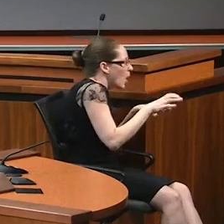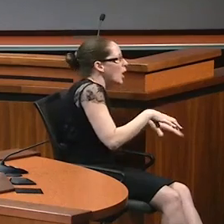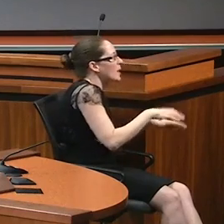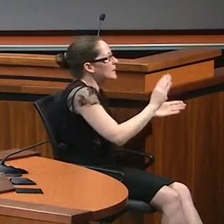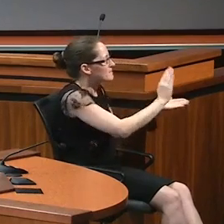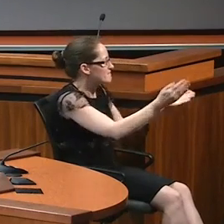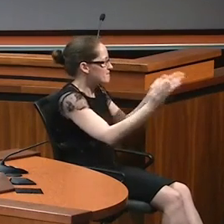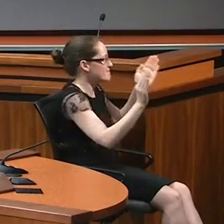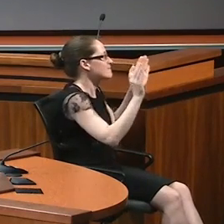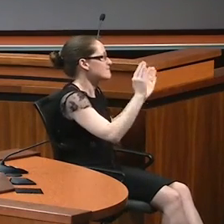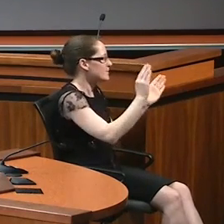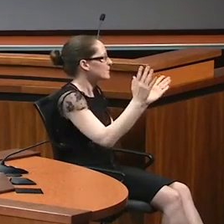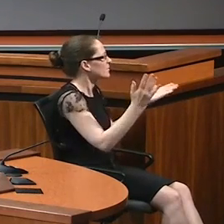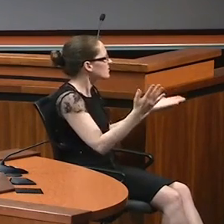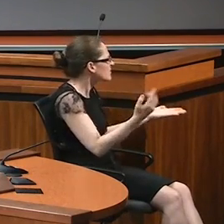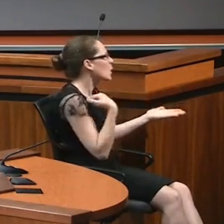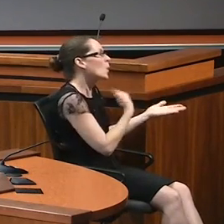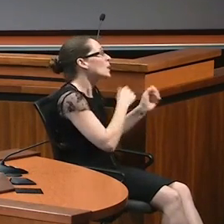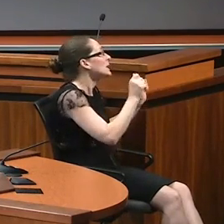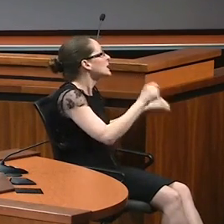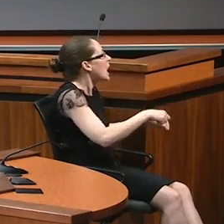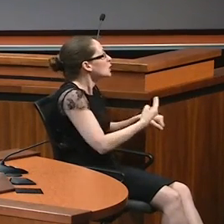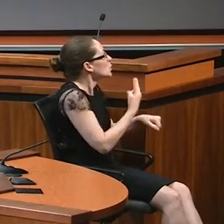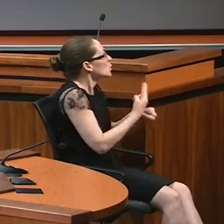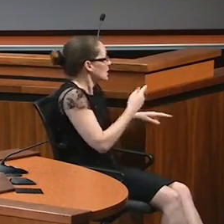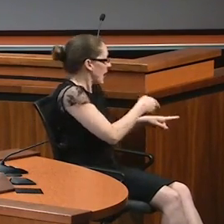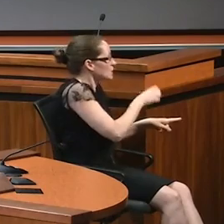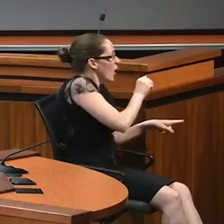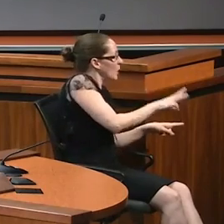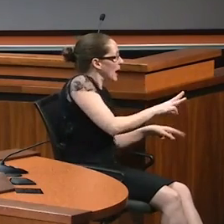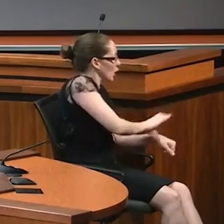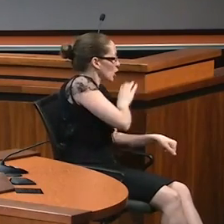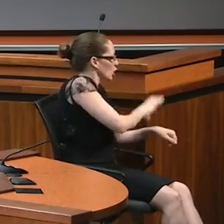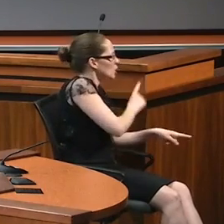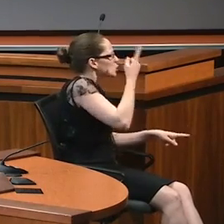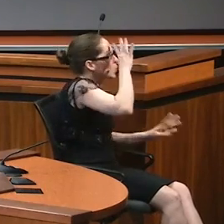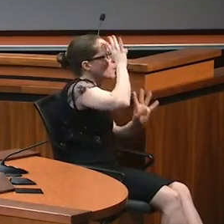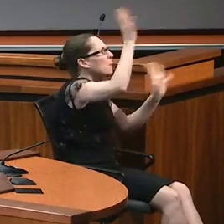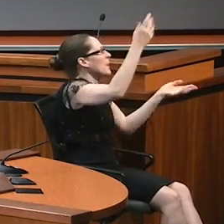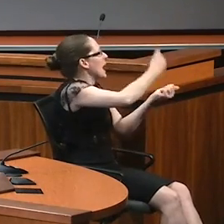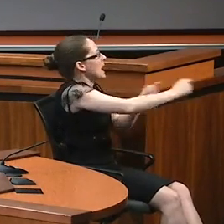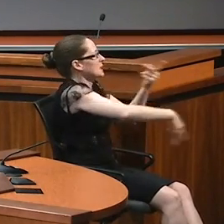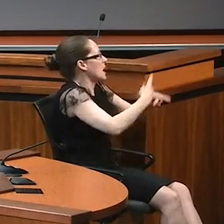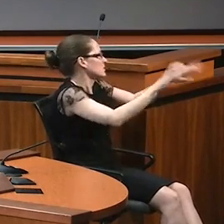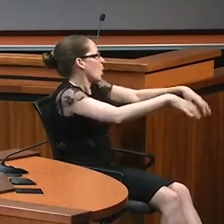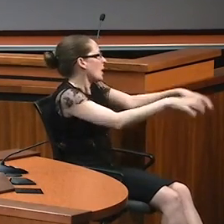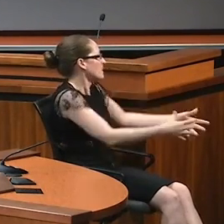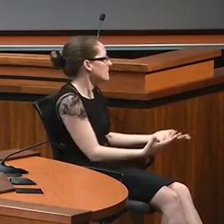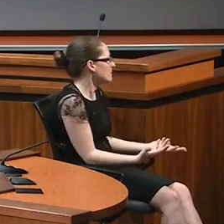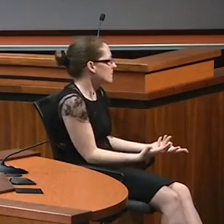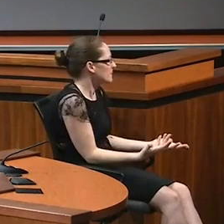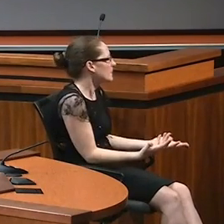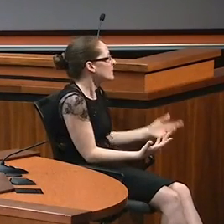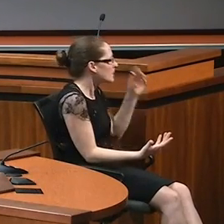works, we can model any storm event. It's sort of infinite in terms of how many different iterations you can do. And as we